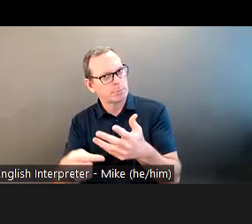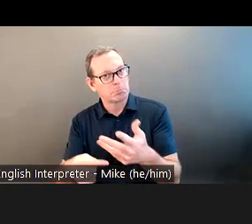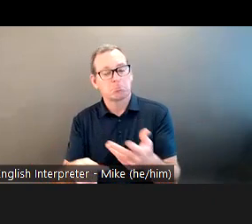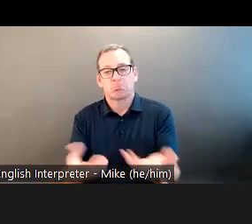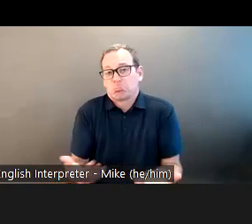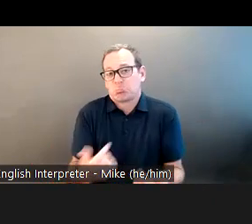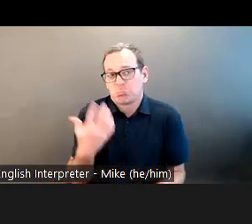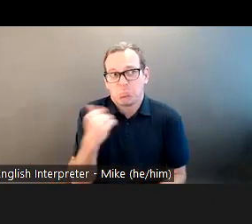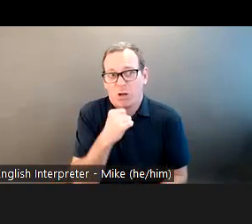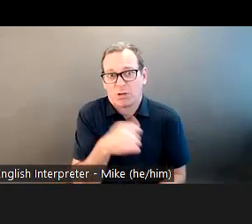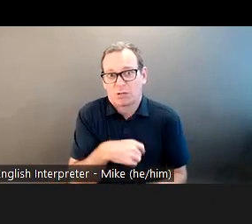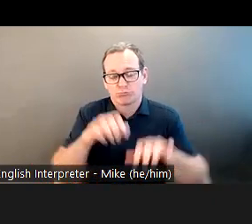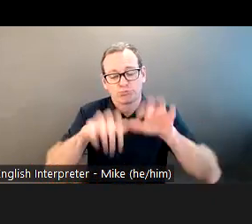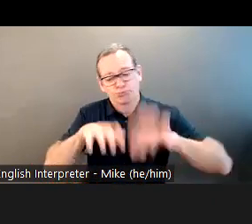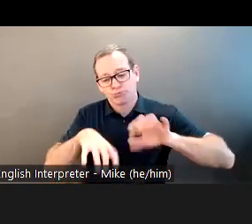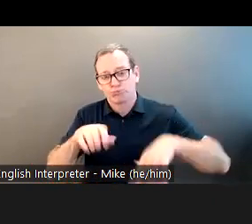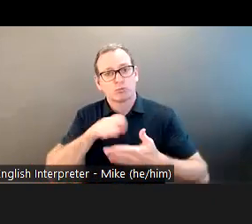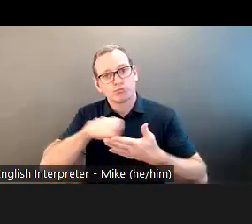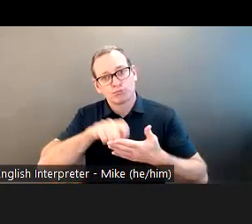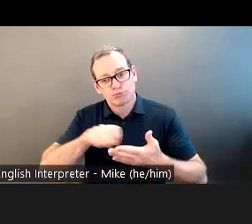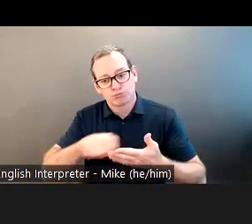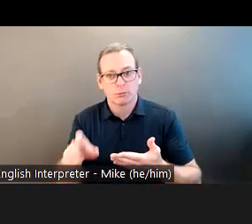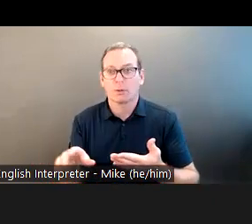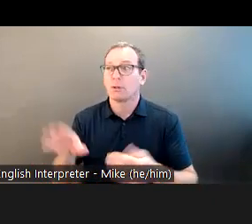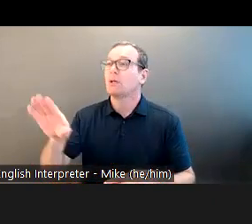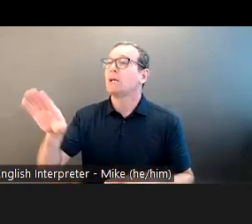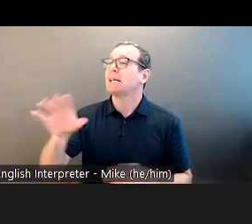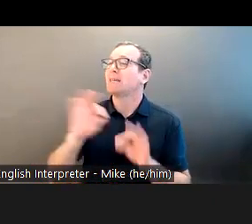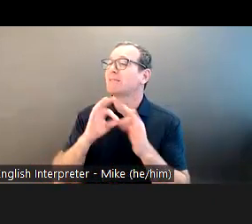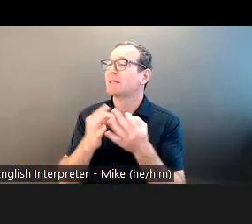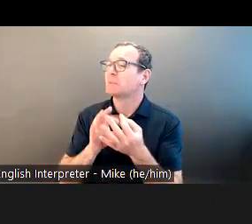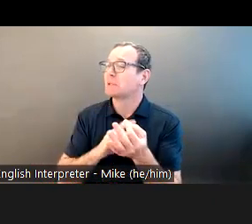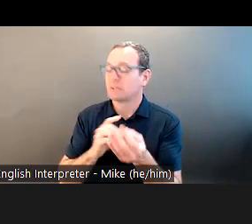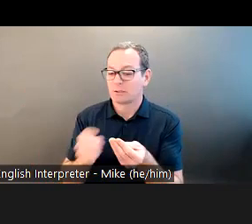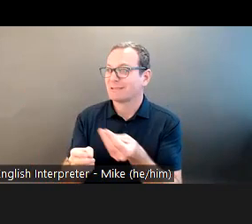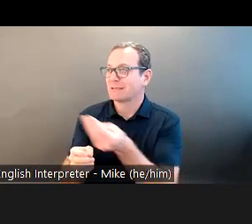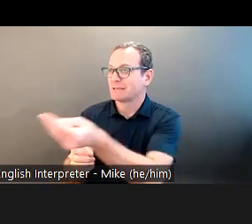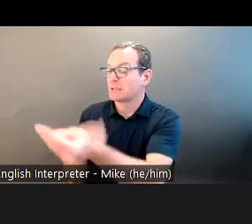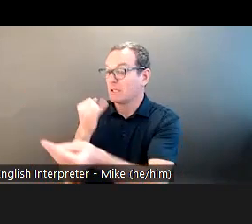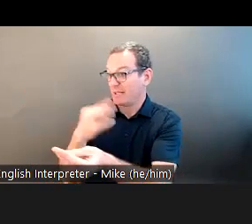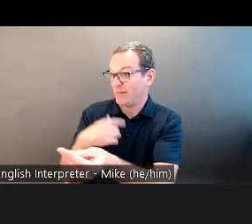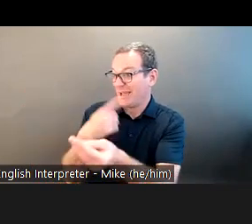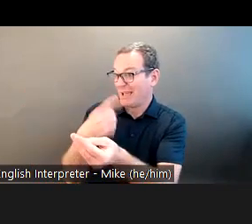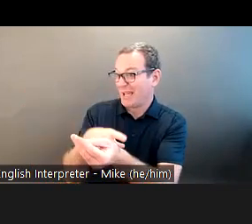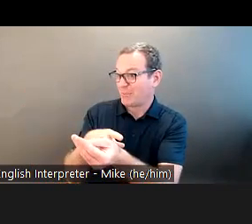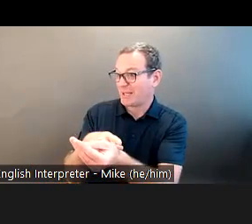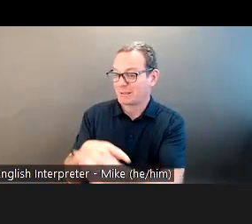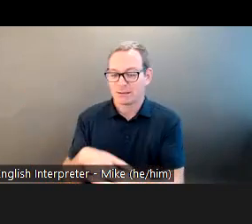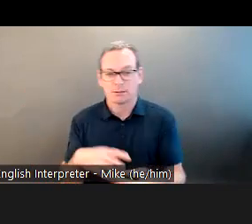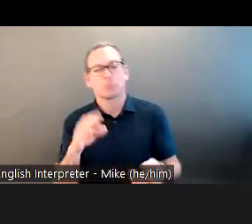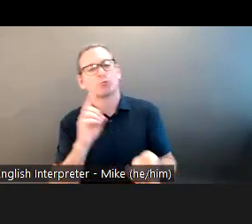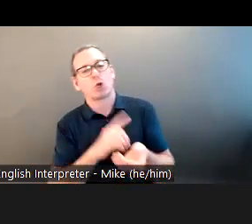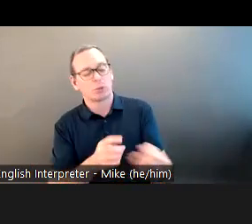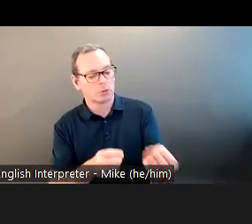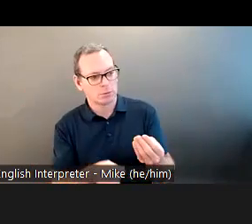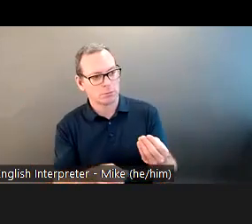or provide it to people that work in your care. They might look at it and consider it down the road. I don't